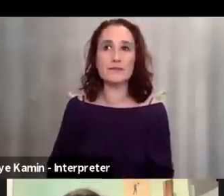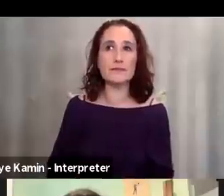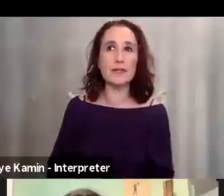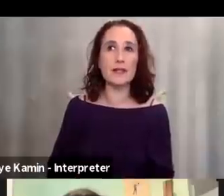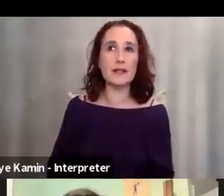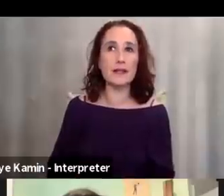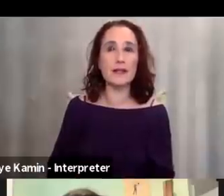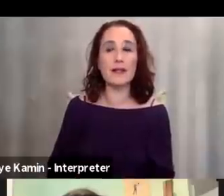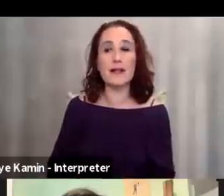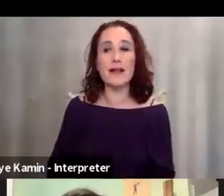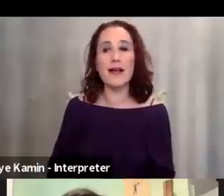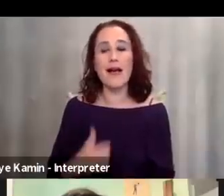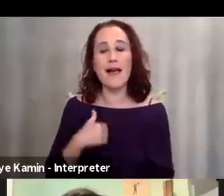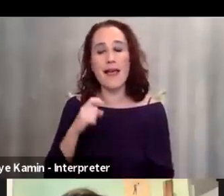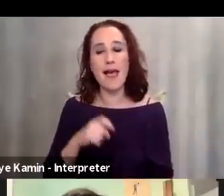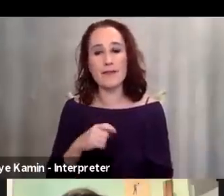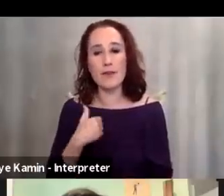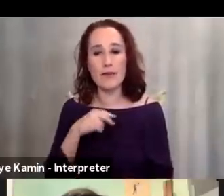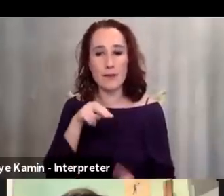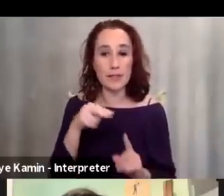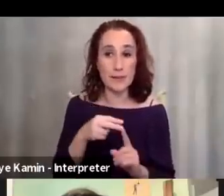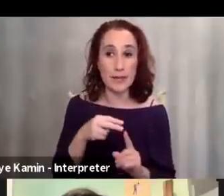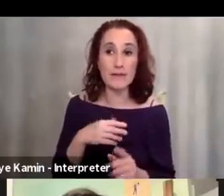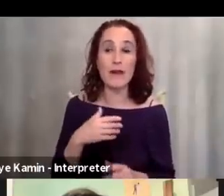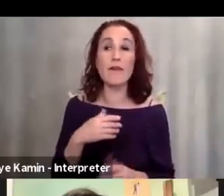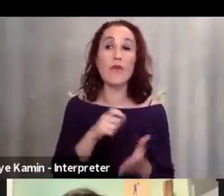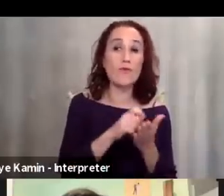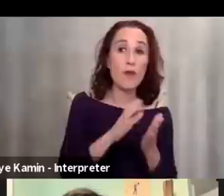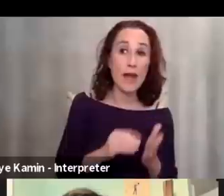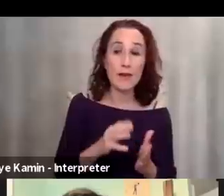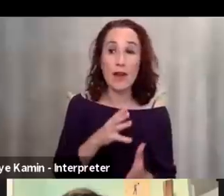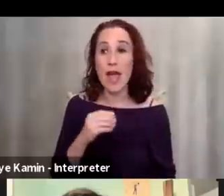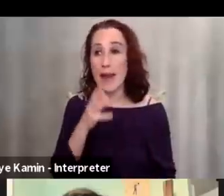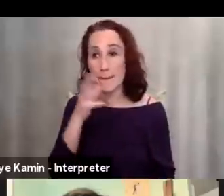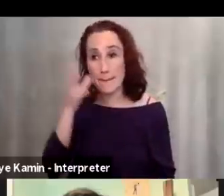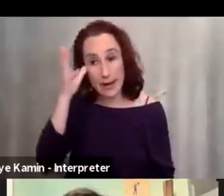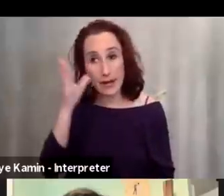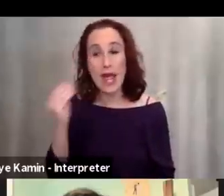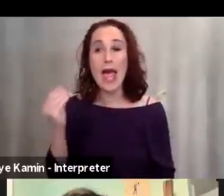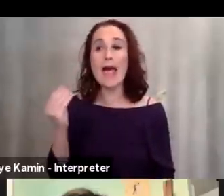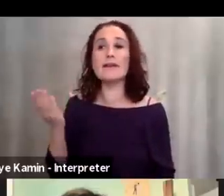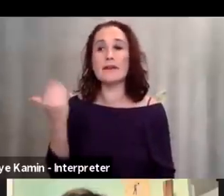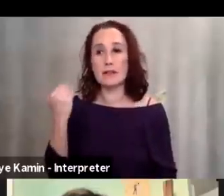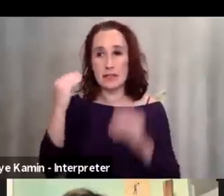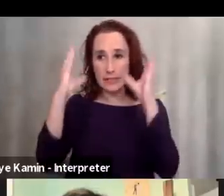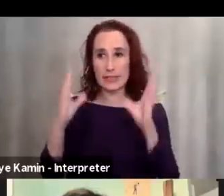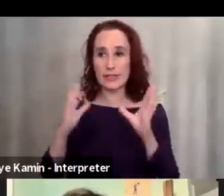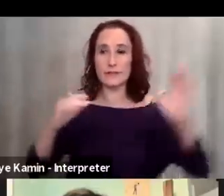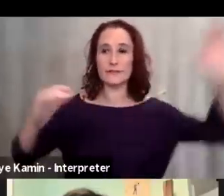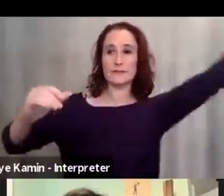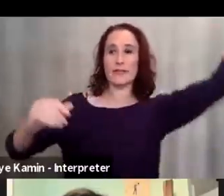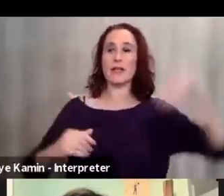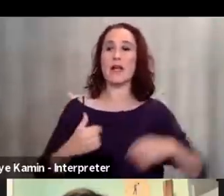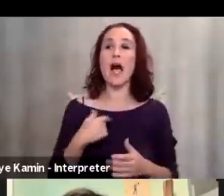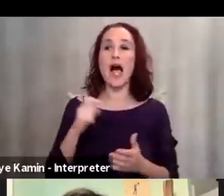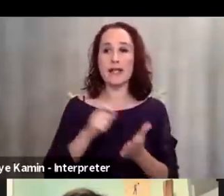lens of both like a writer and as a parent and as a former classroom teacher. And trying to make sure that I write the